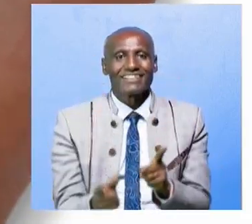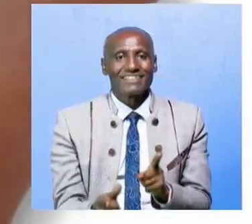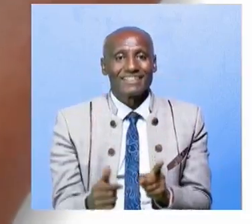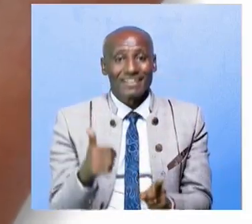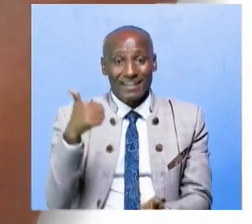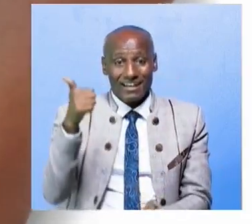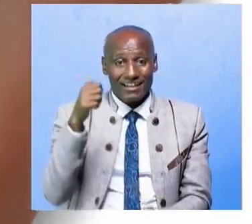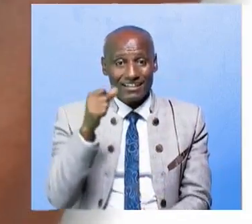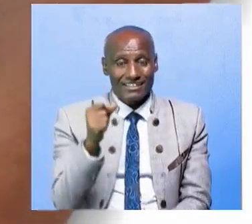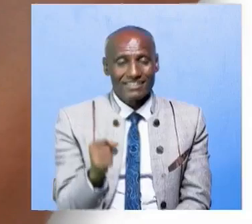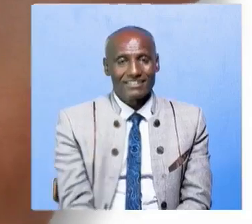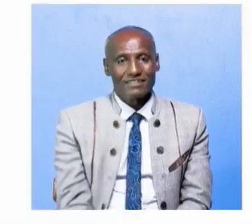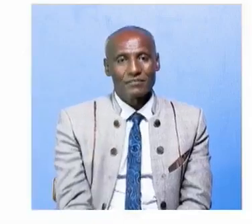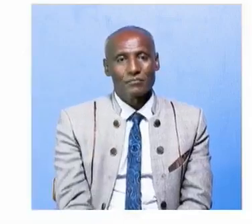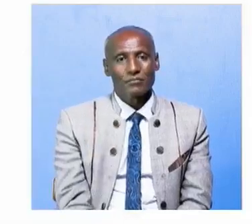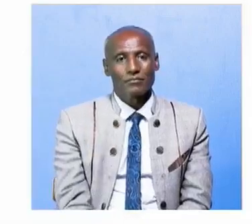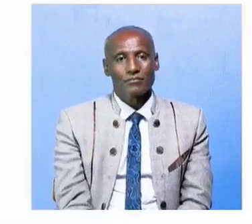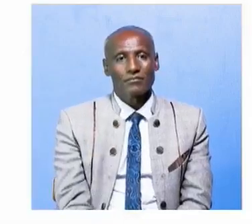as